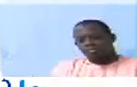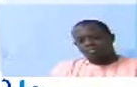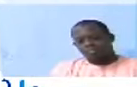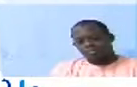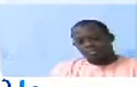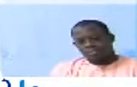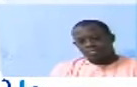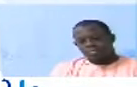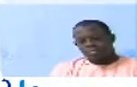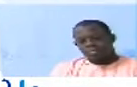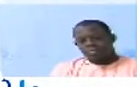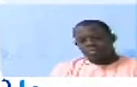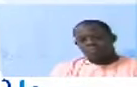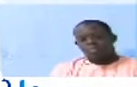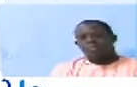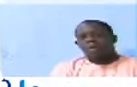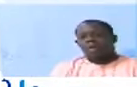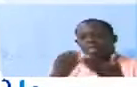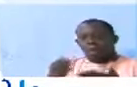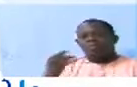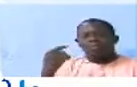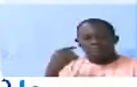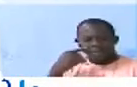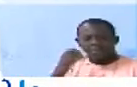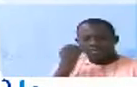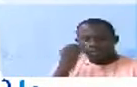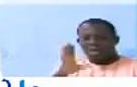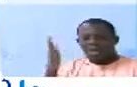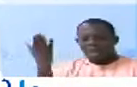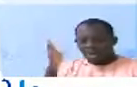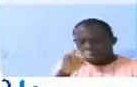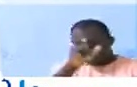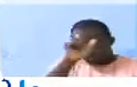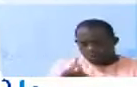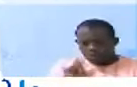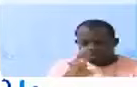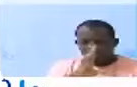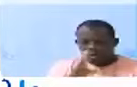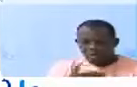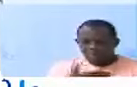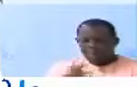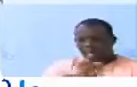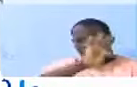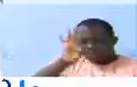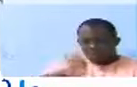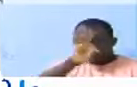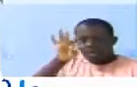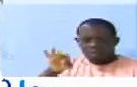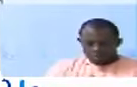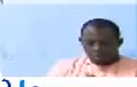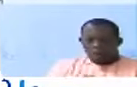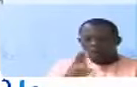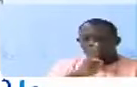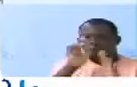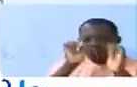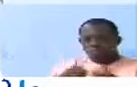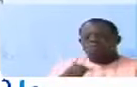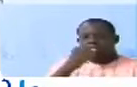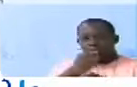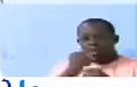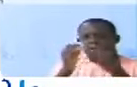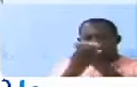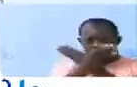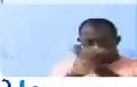that was the day they said, if anybody has a relative who can bail you, let them come and bail